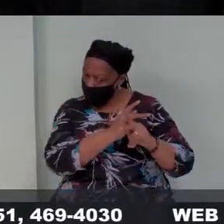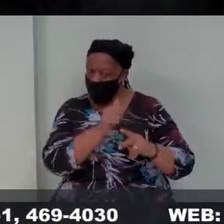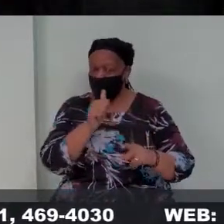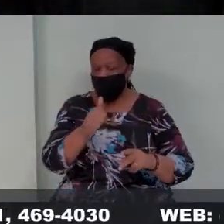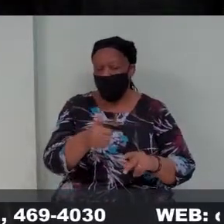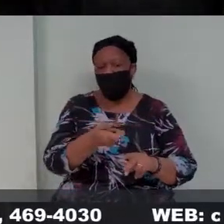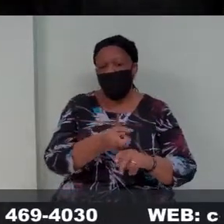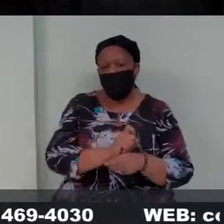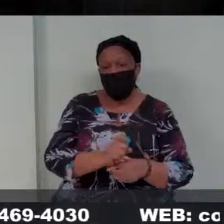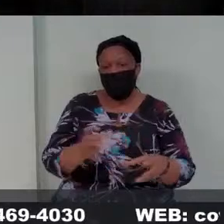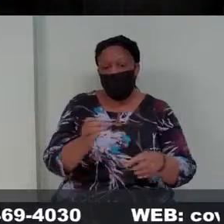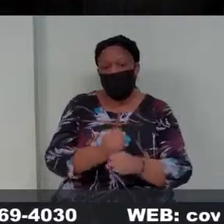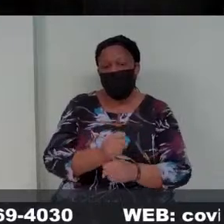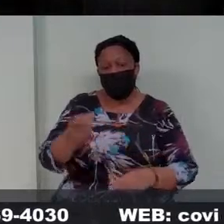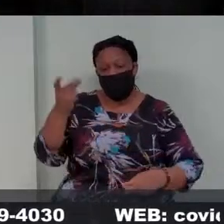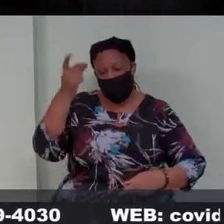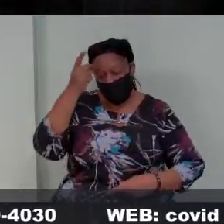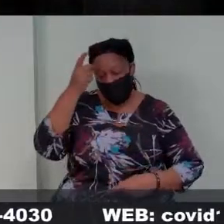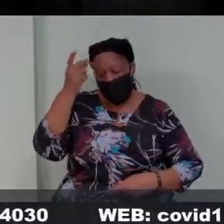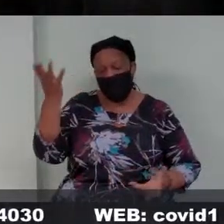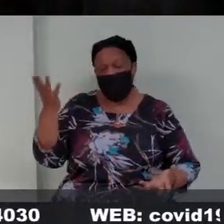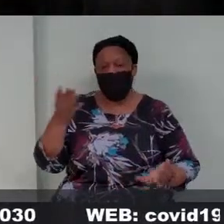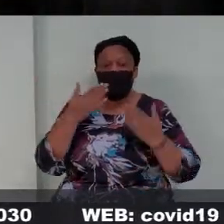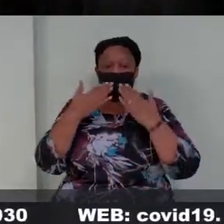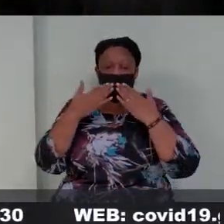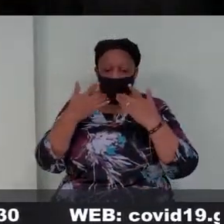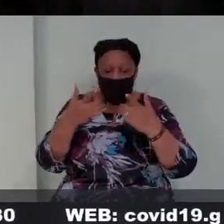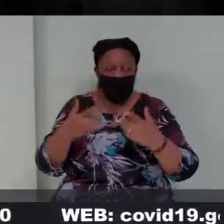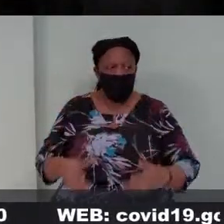becoming ill. Thank you.